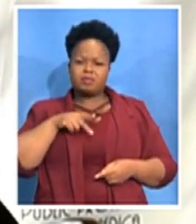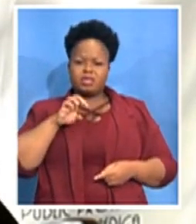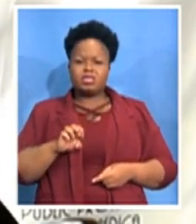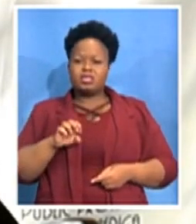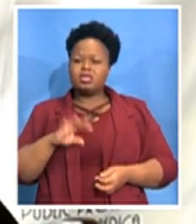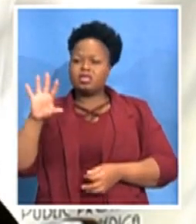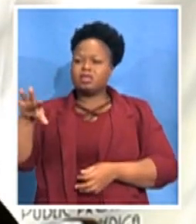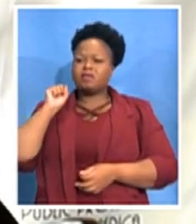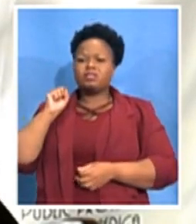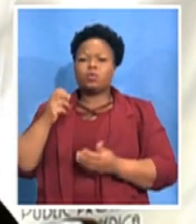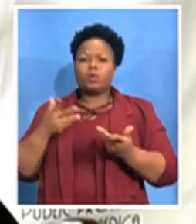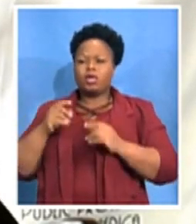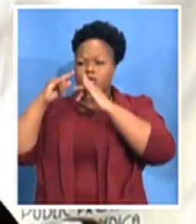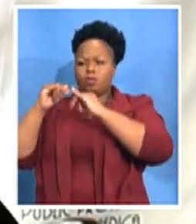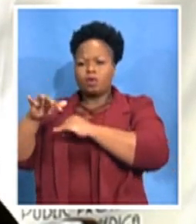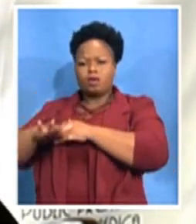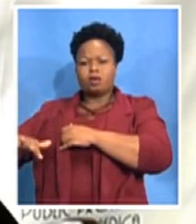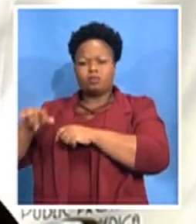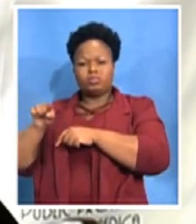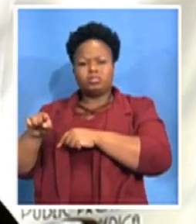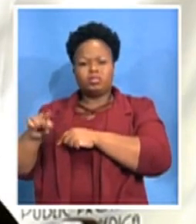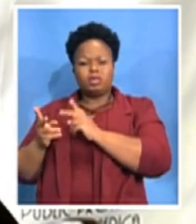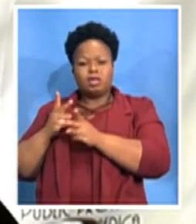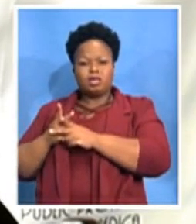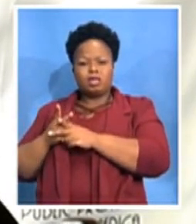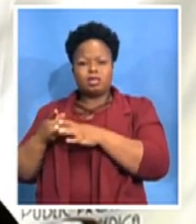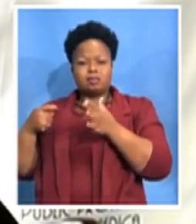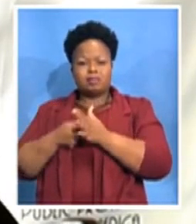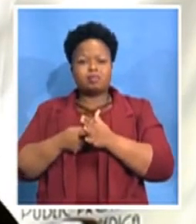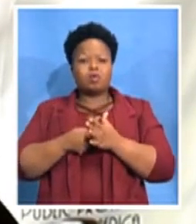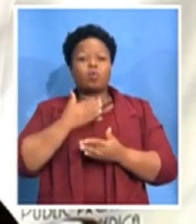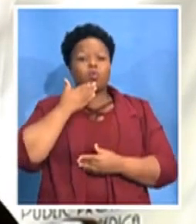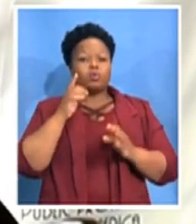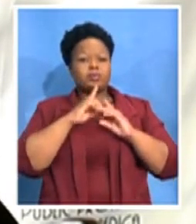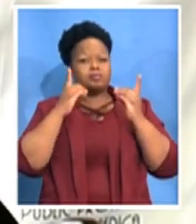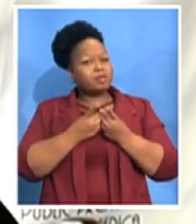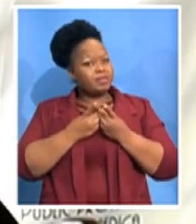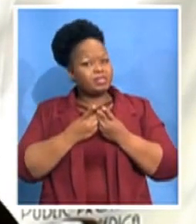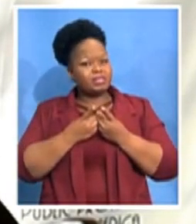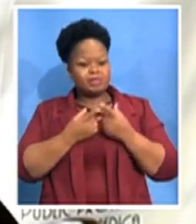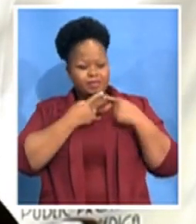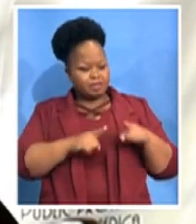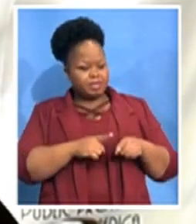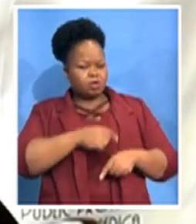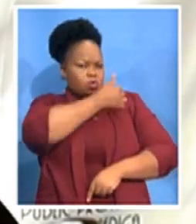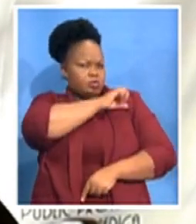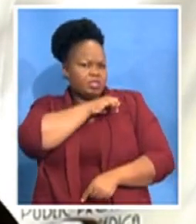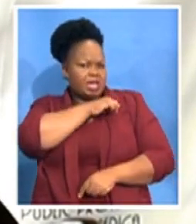and they were procured by the department and not the hospitals themselves according to their personal needs.